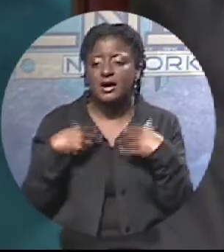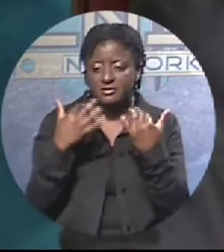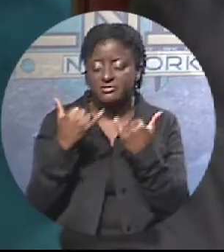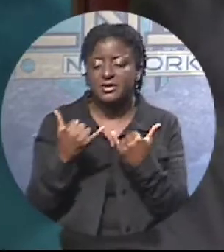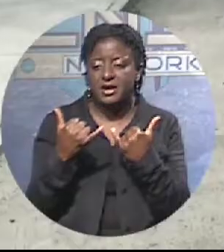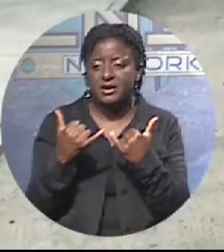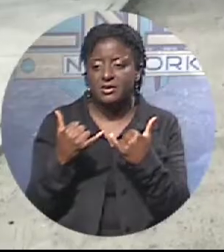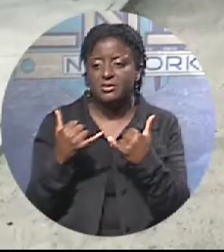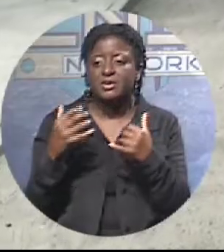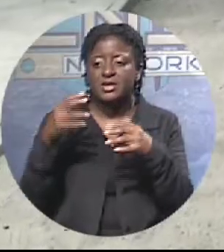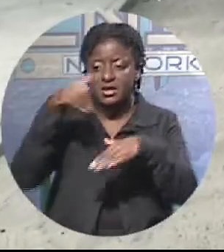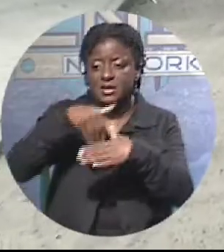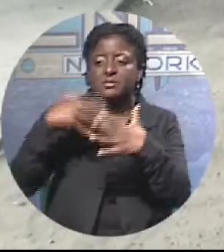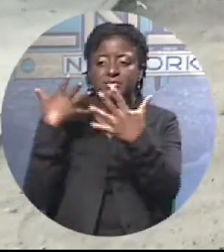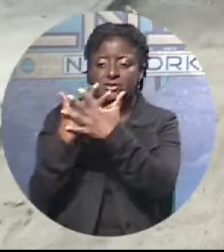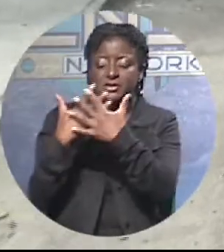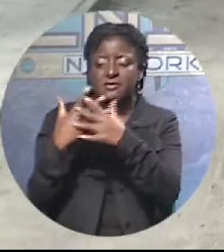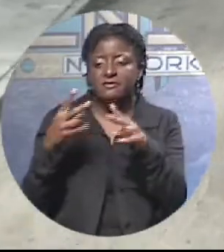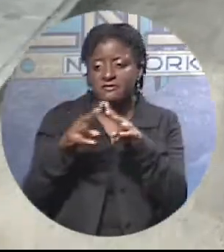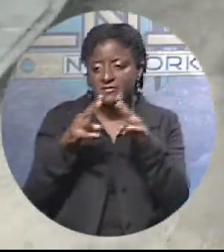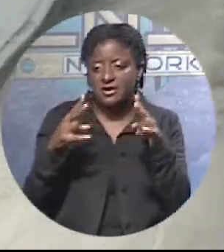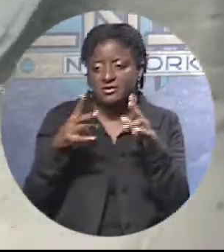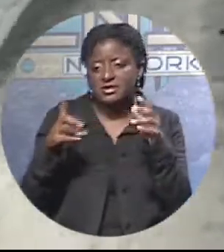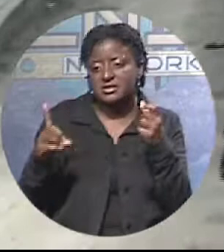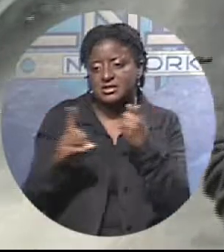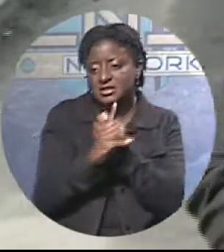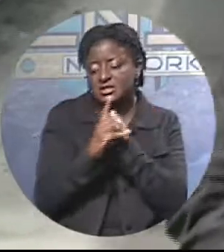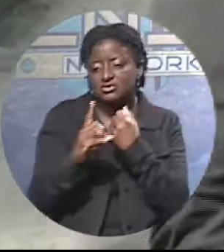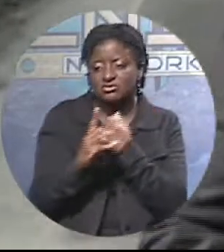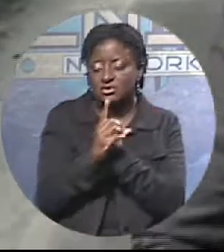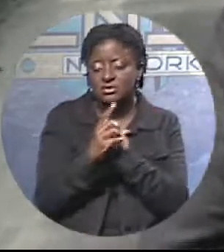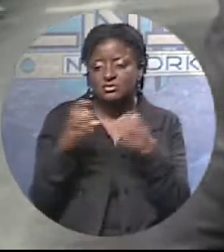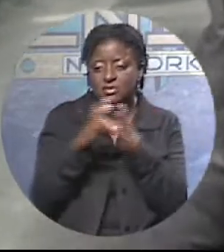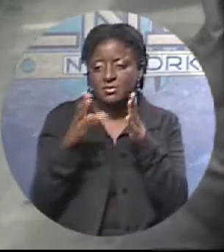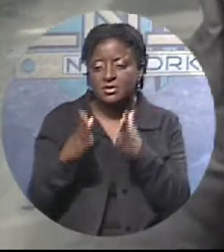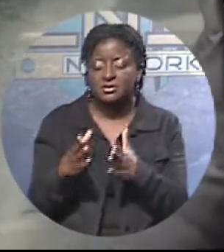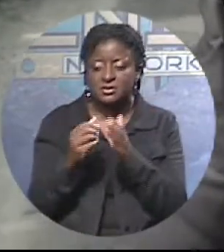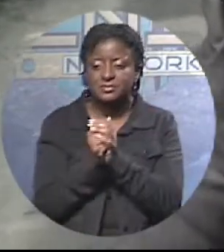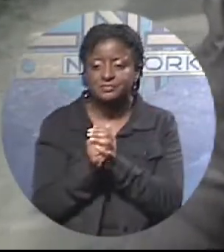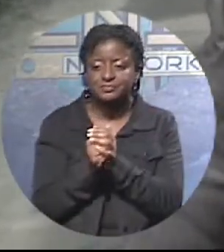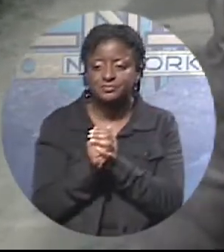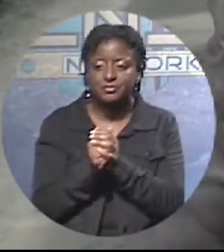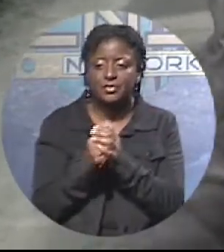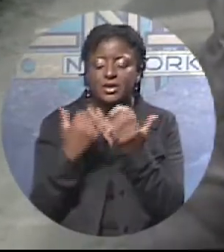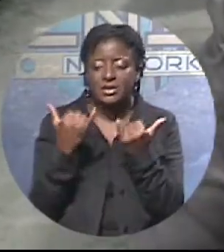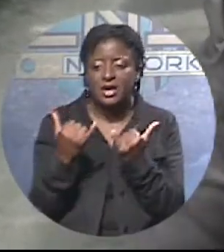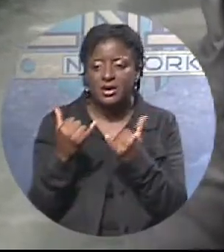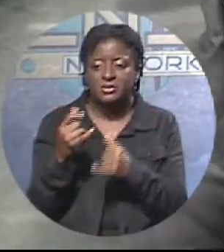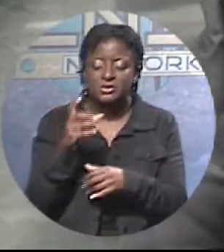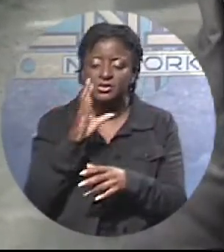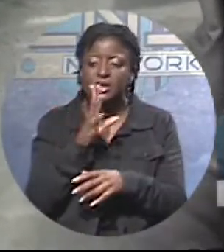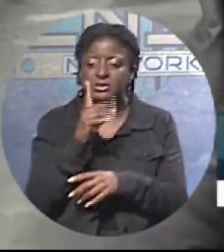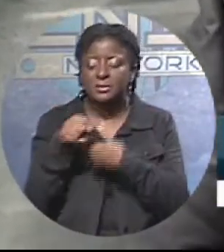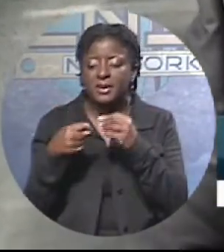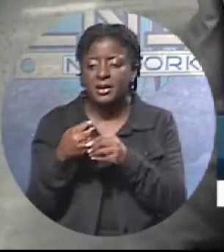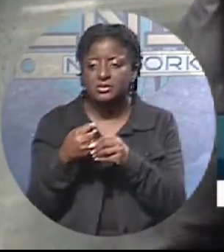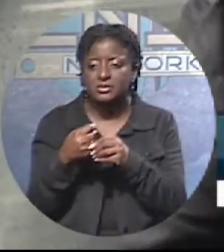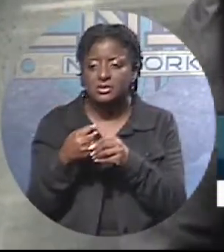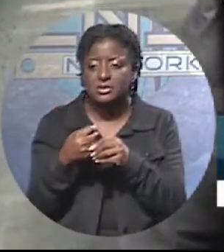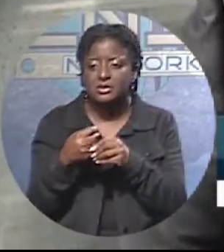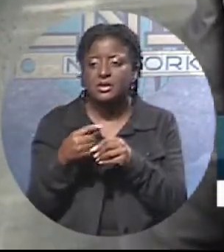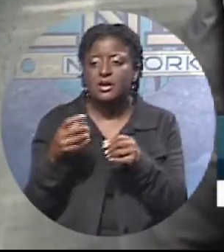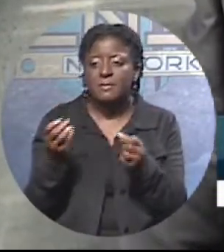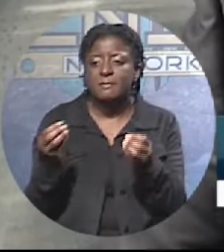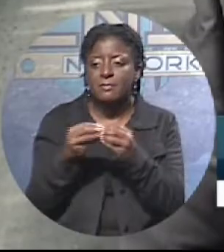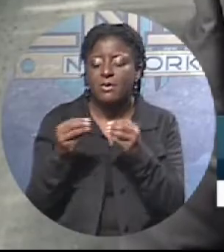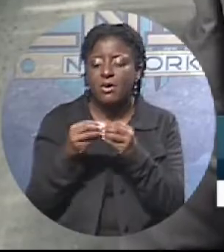vicious criminals. Now in our next report, the Prime Minister talks about saturation patrols and how it's expected to impact the crime dilemma.